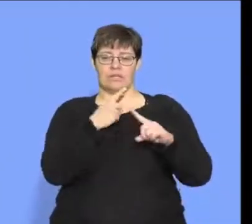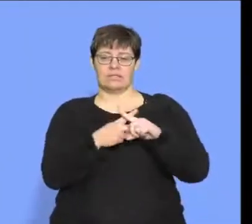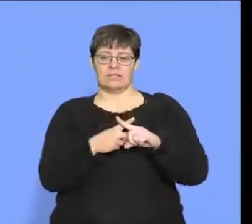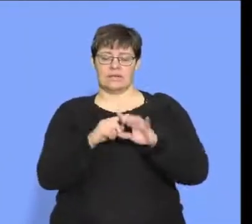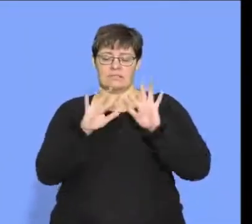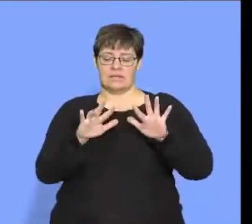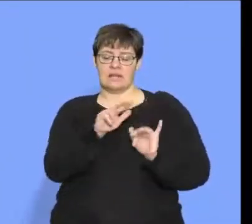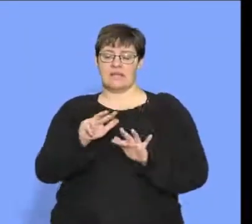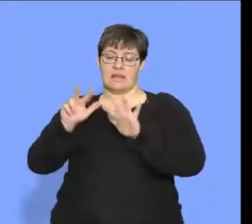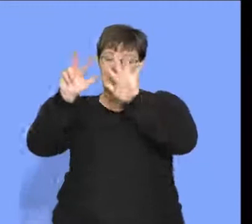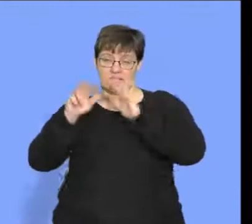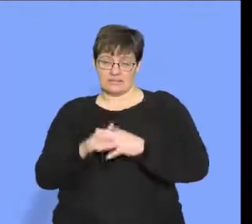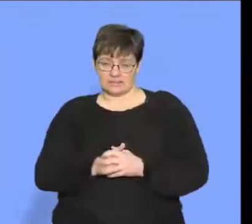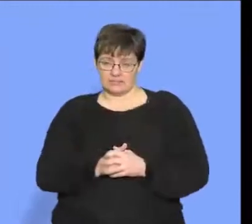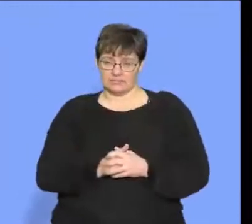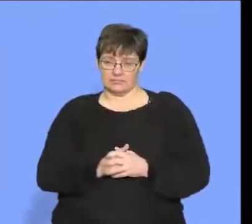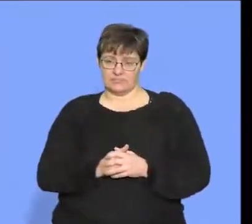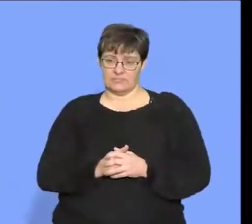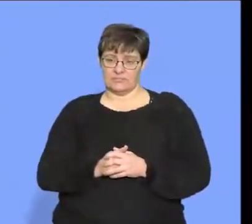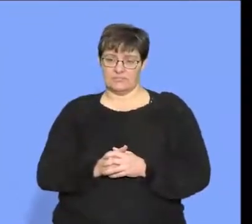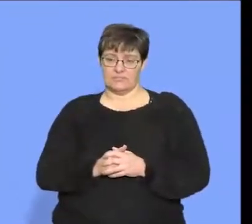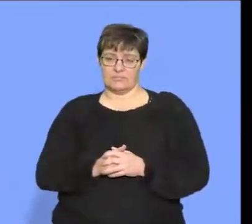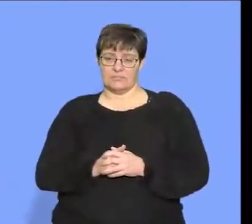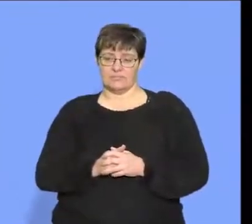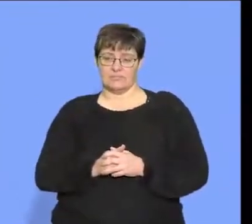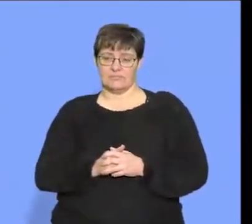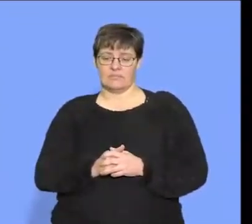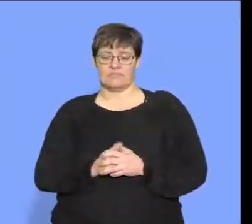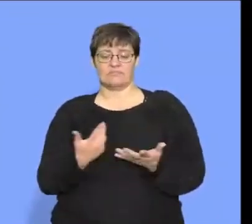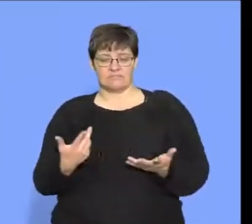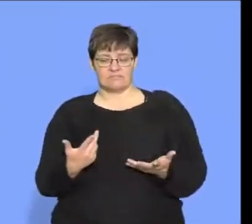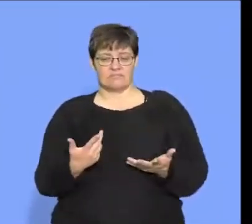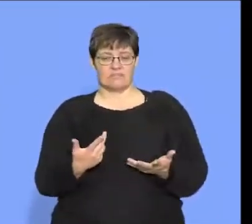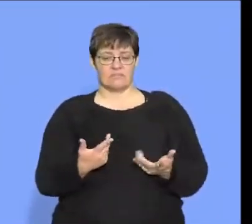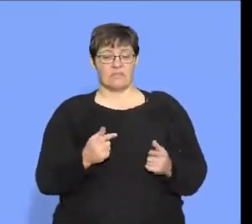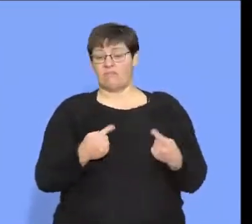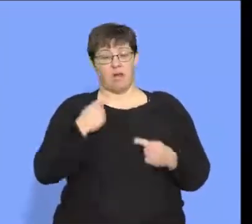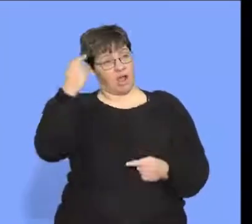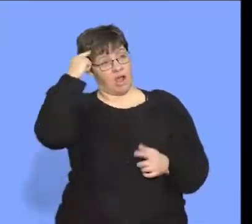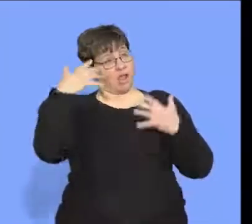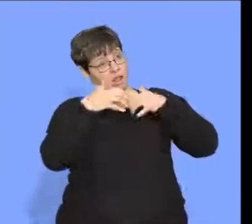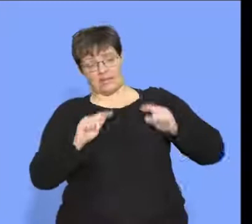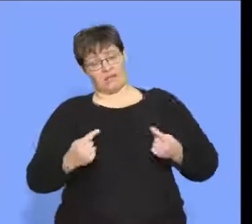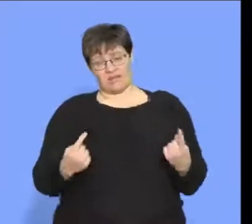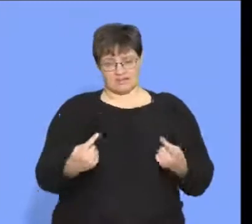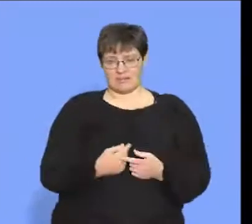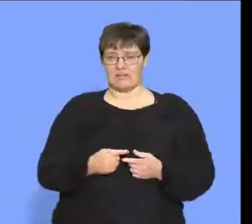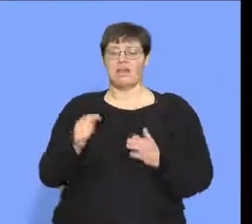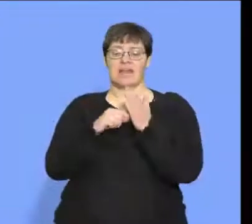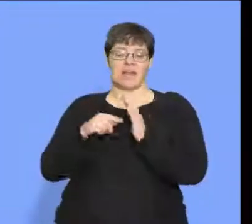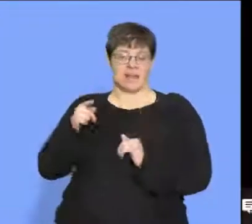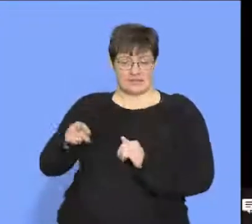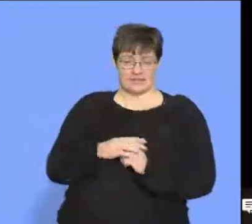by 3 times 10 to the power of 8. So, definitely can't do that in our head.